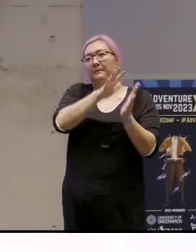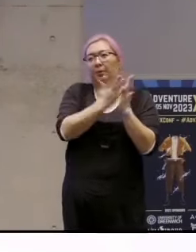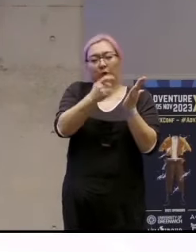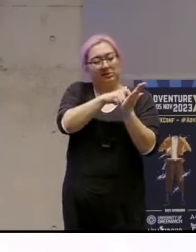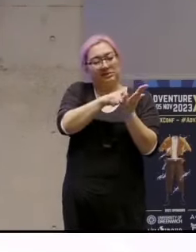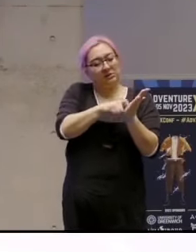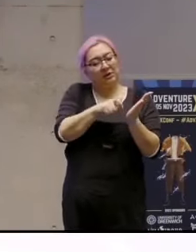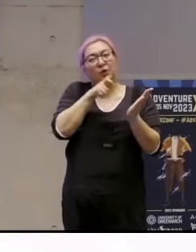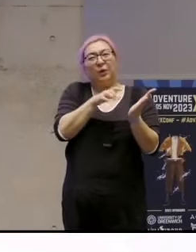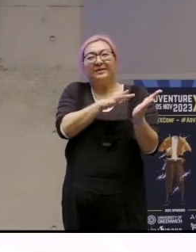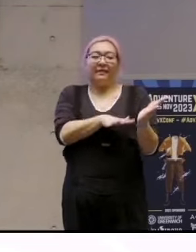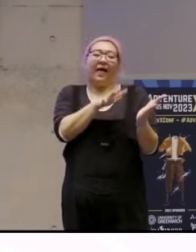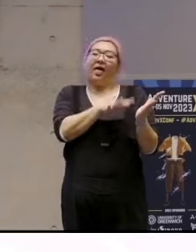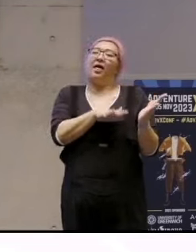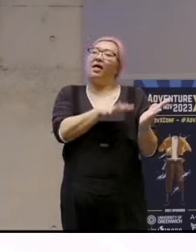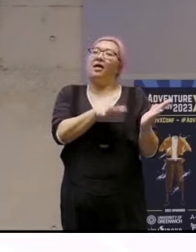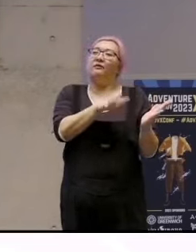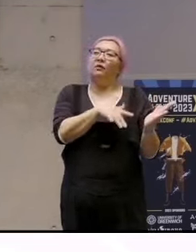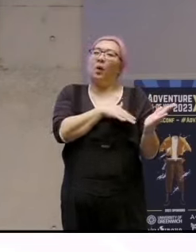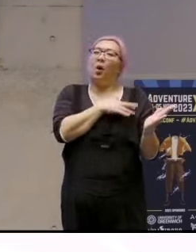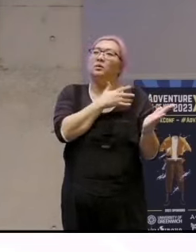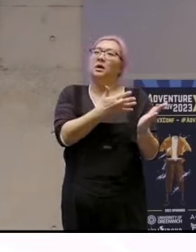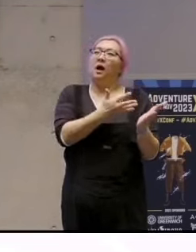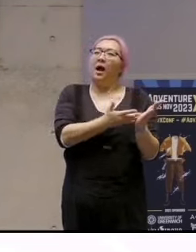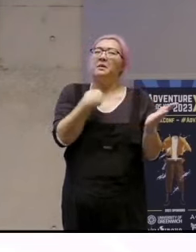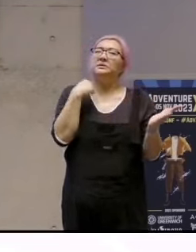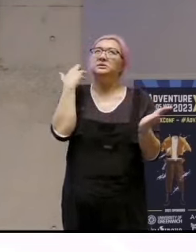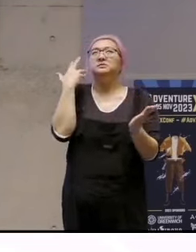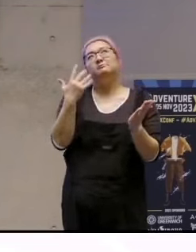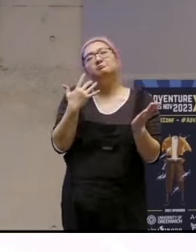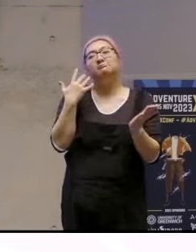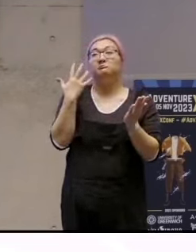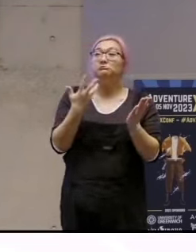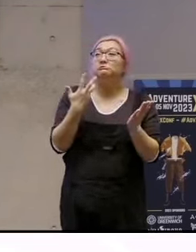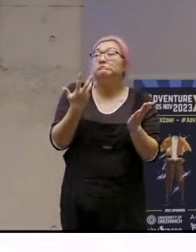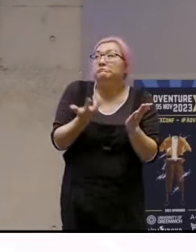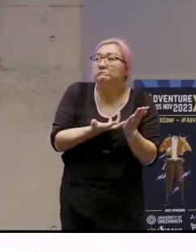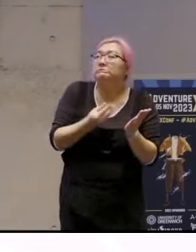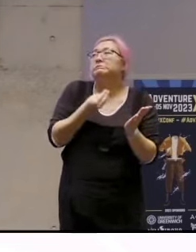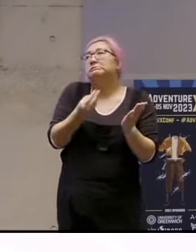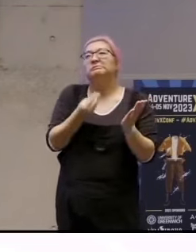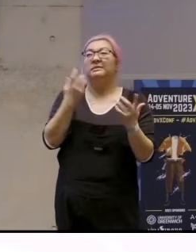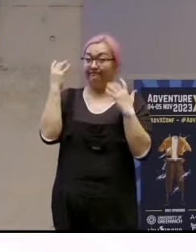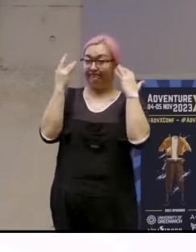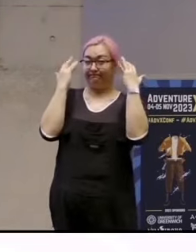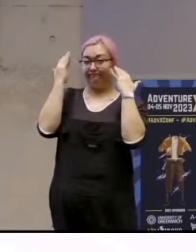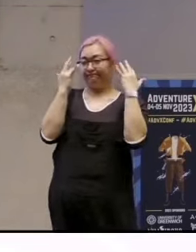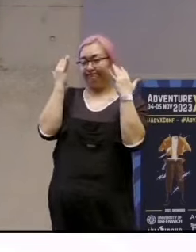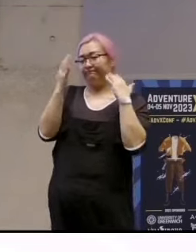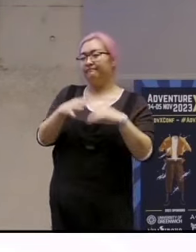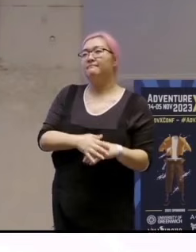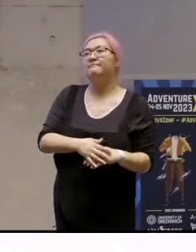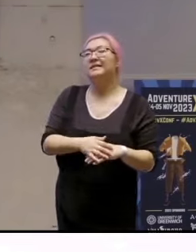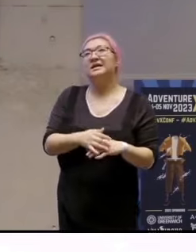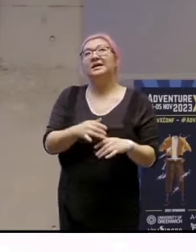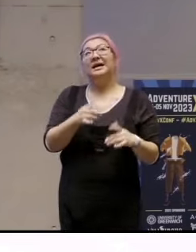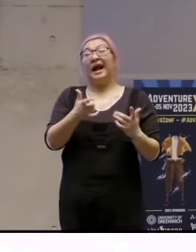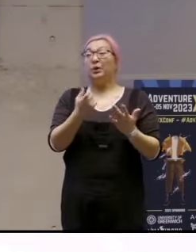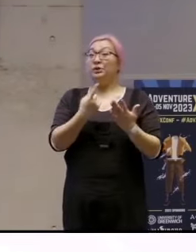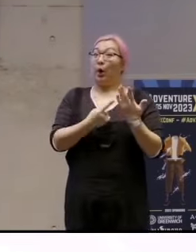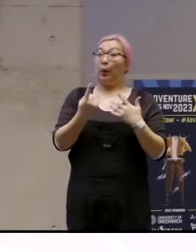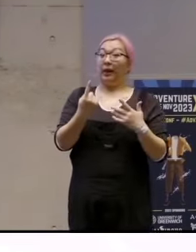the story and what it might be, but it wasn't until I posited it as a game that the story just, like,